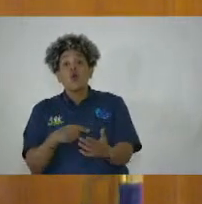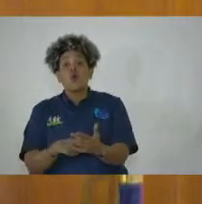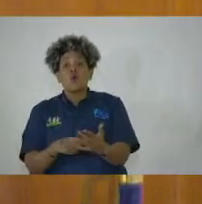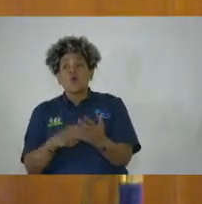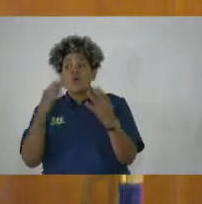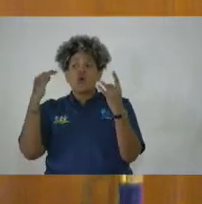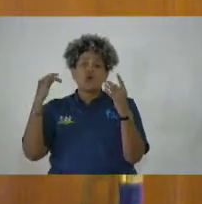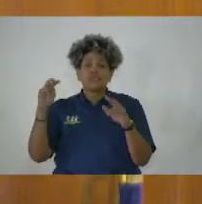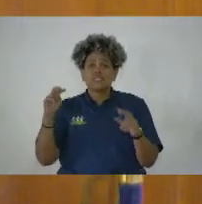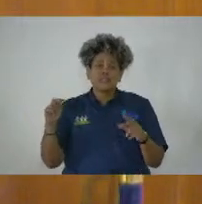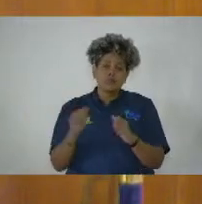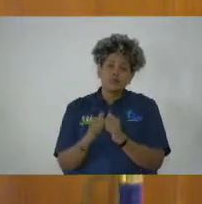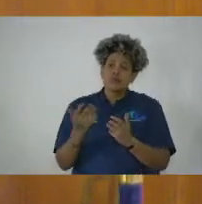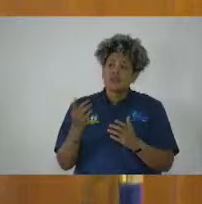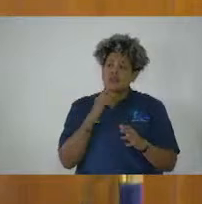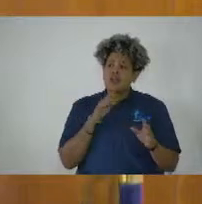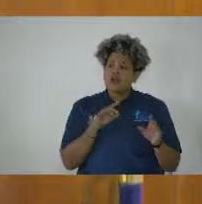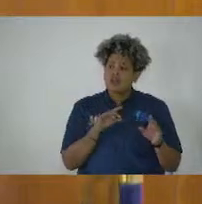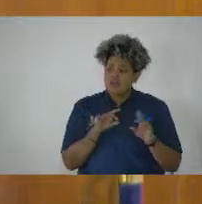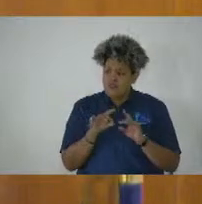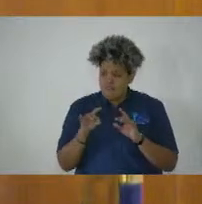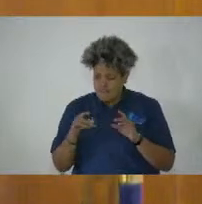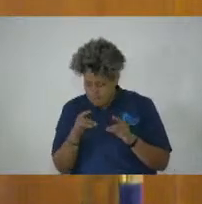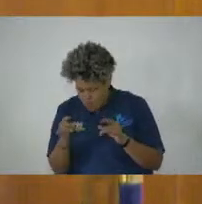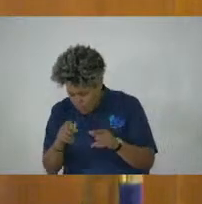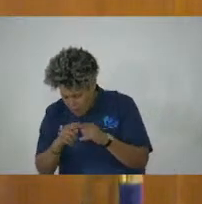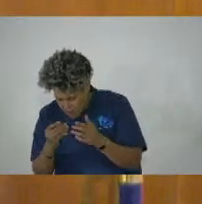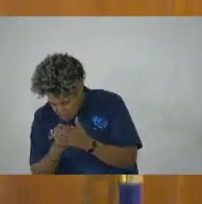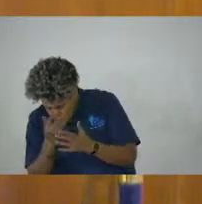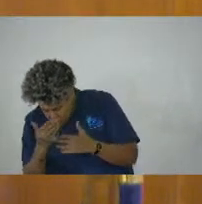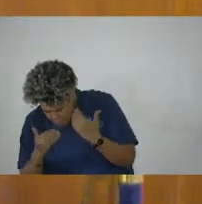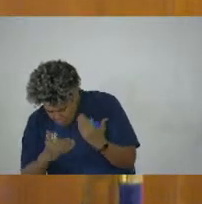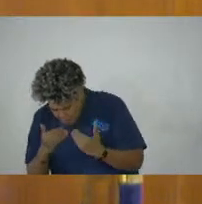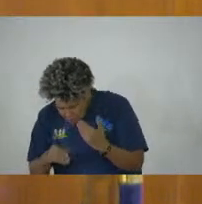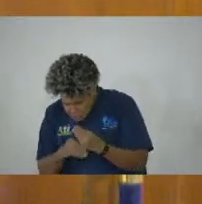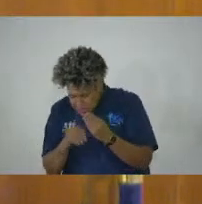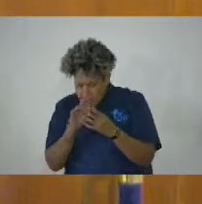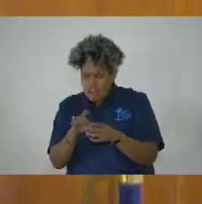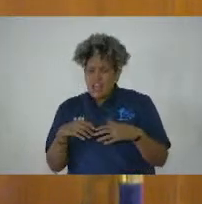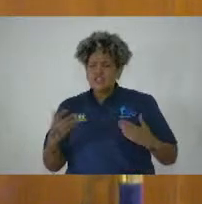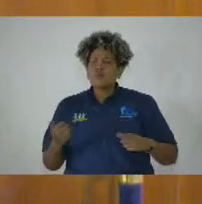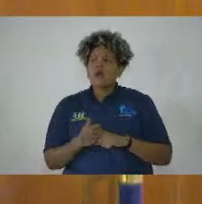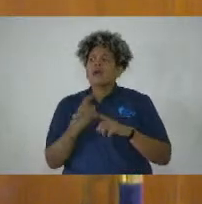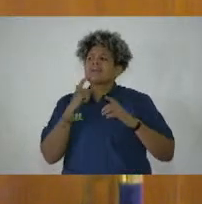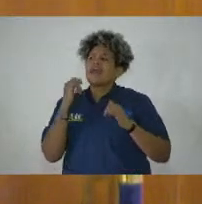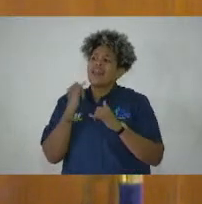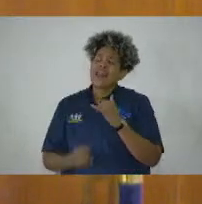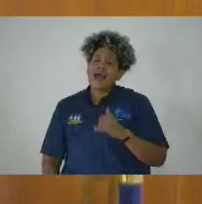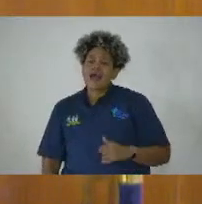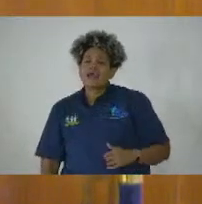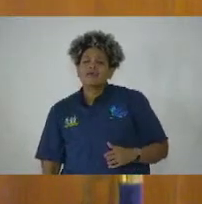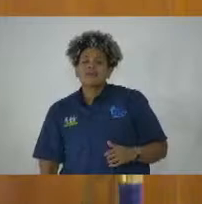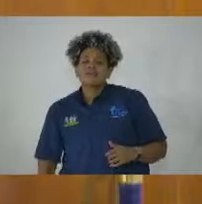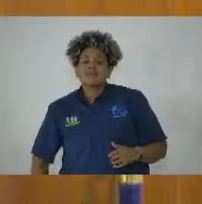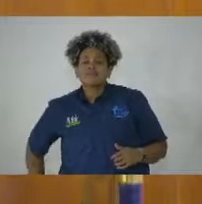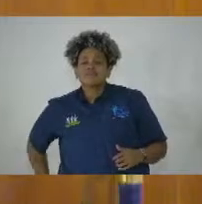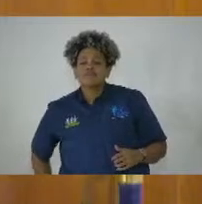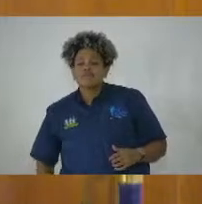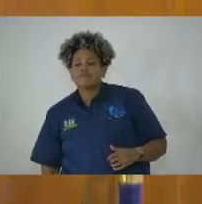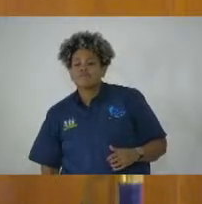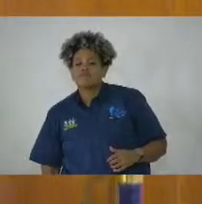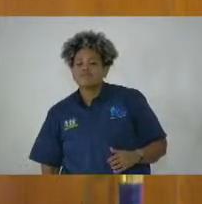concern with the flow of procurement process in relation to the last